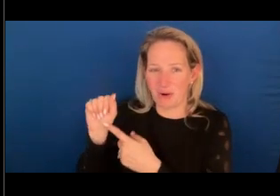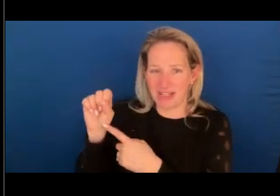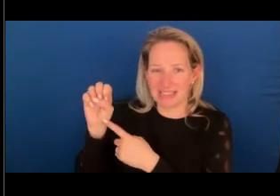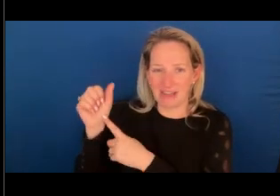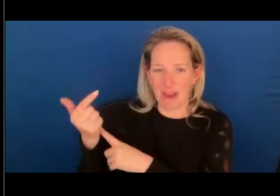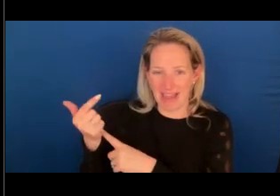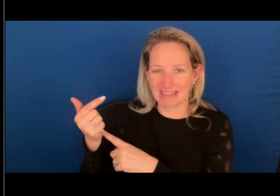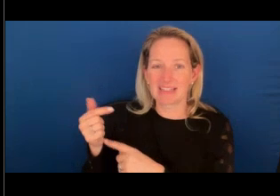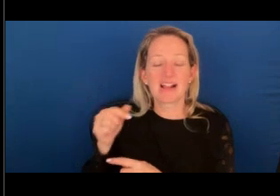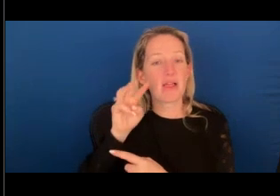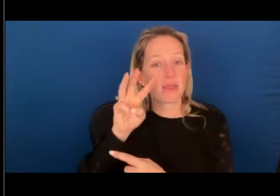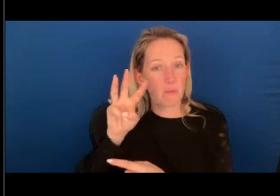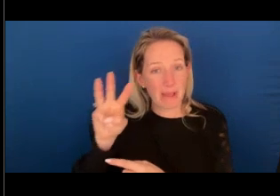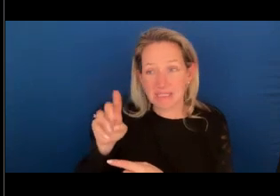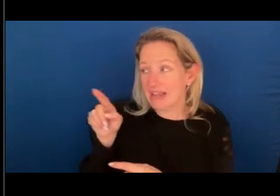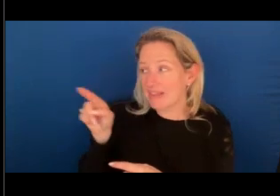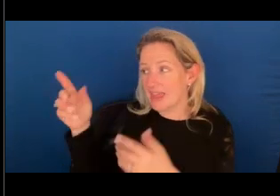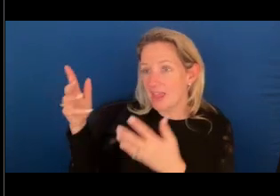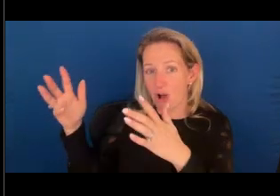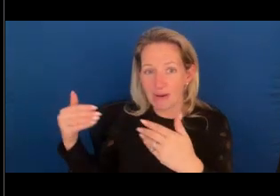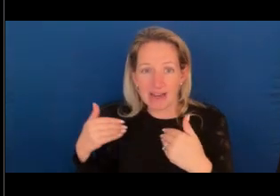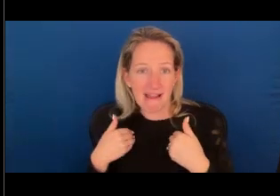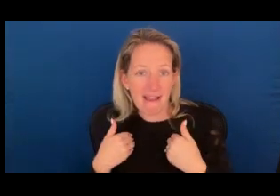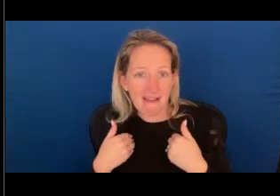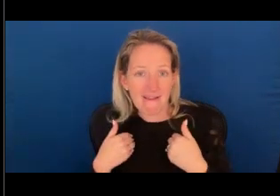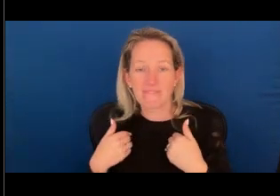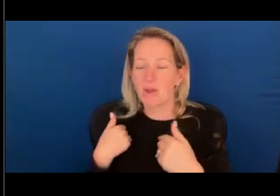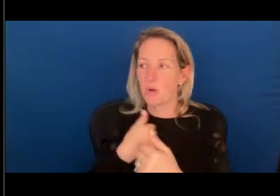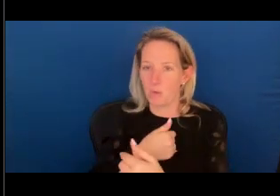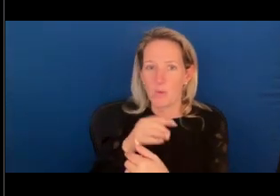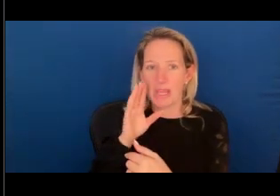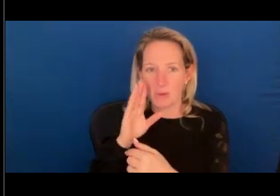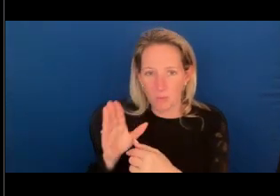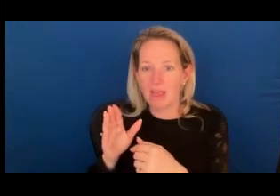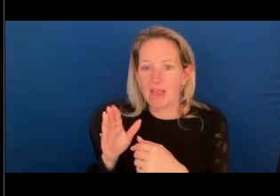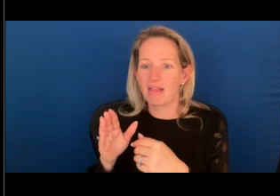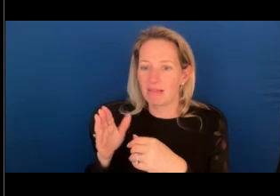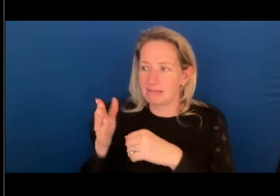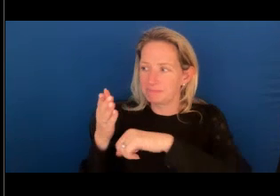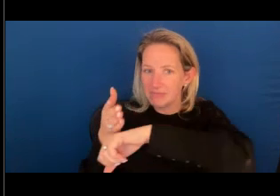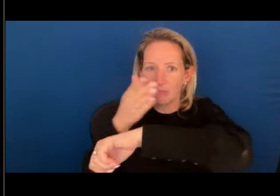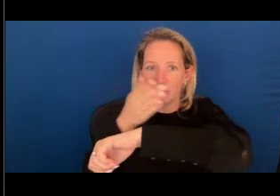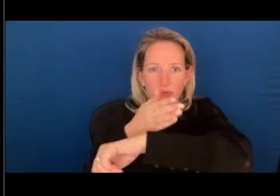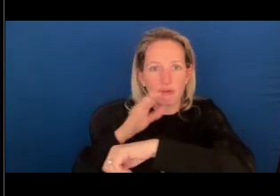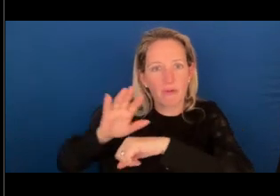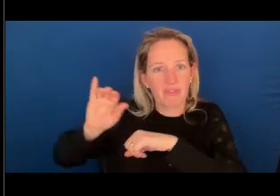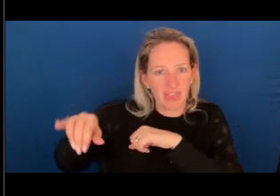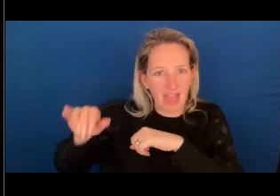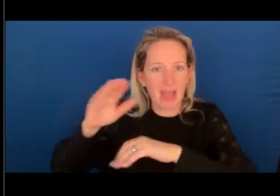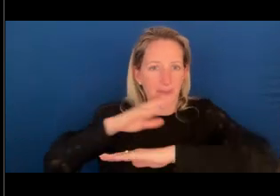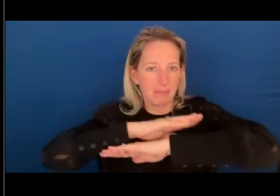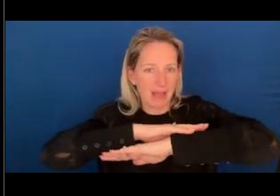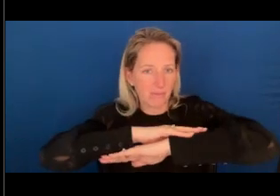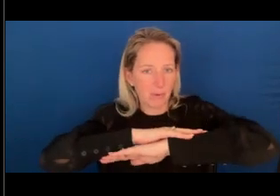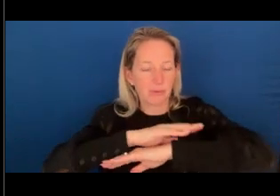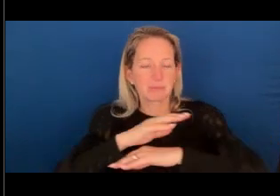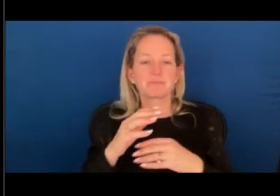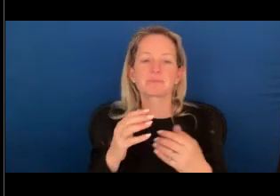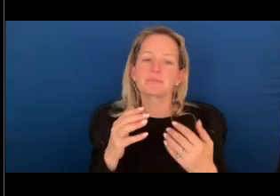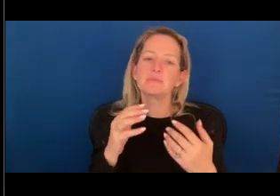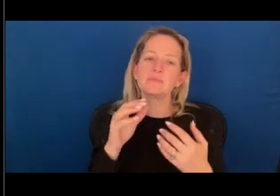the website that they already have. So we are gonna, improve that platform, and also, again, the